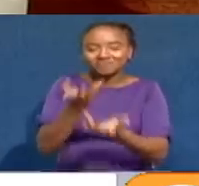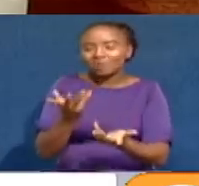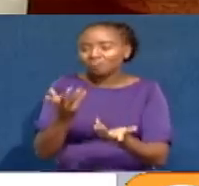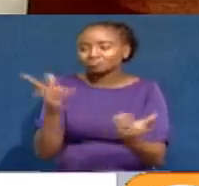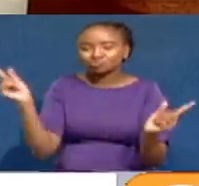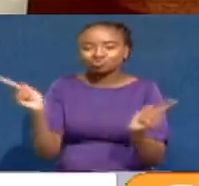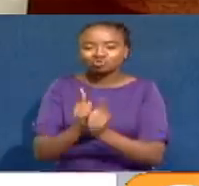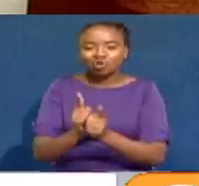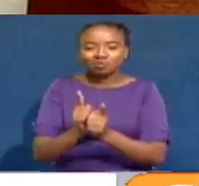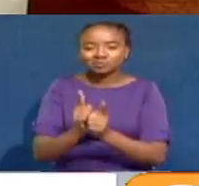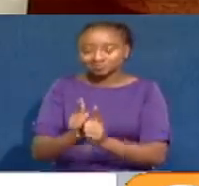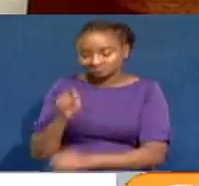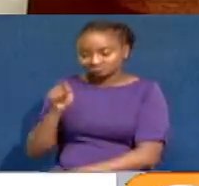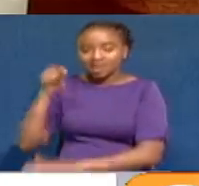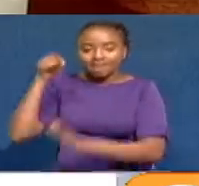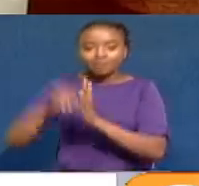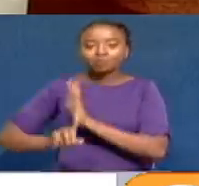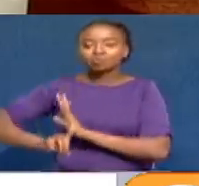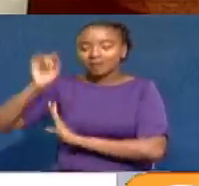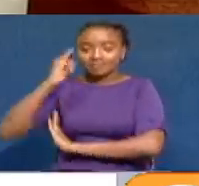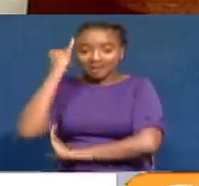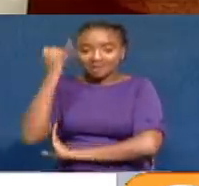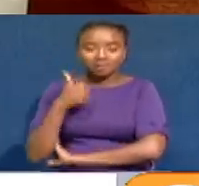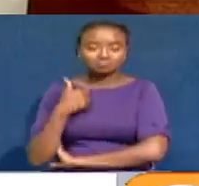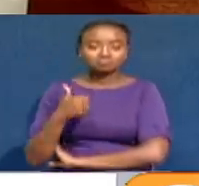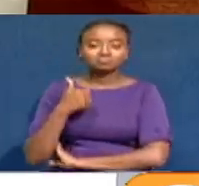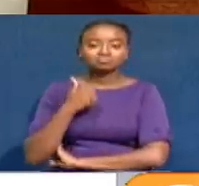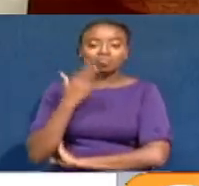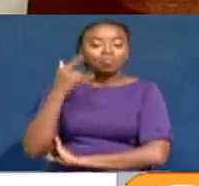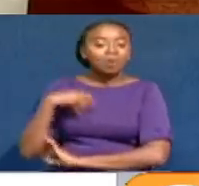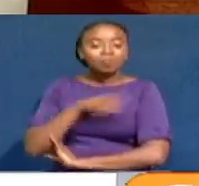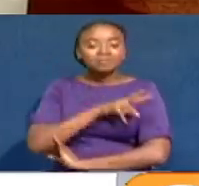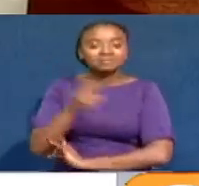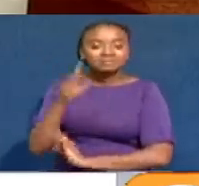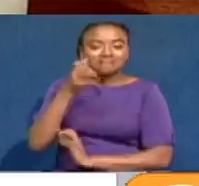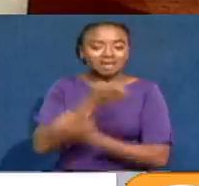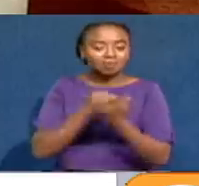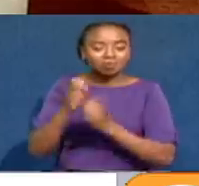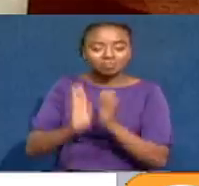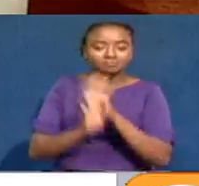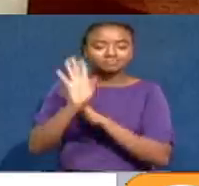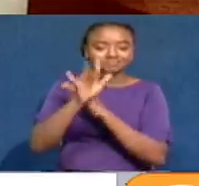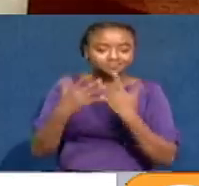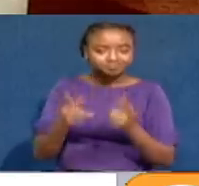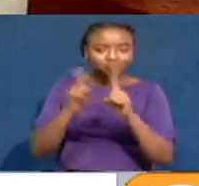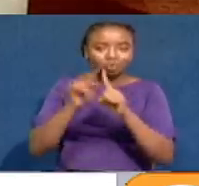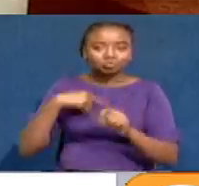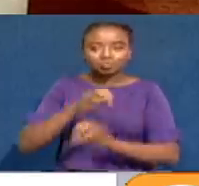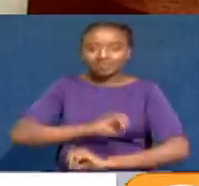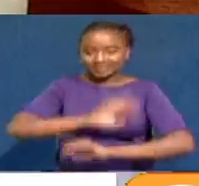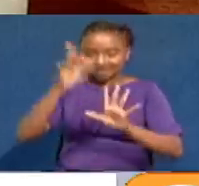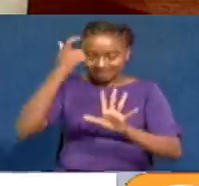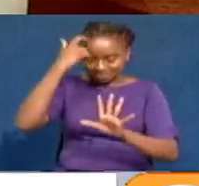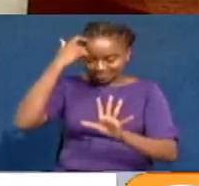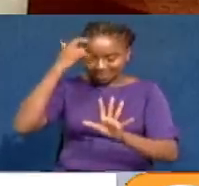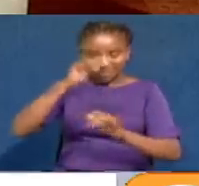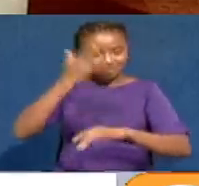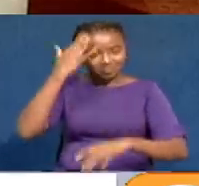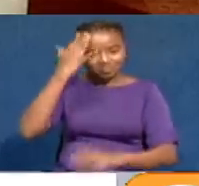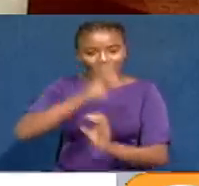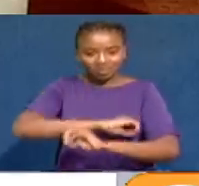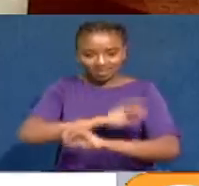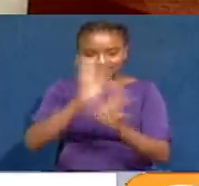about. We are very conscious about where the level at which our economy is at. We are also very, very clear in our mind about